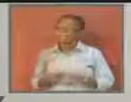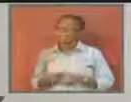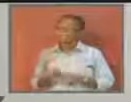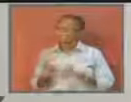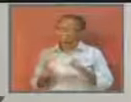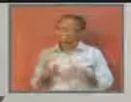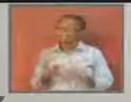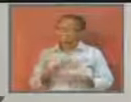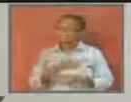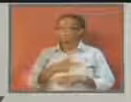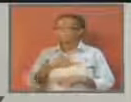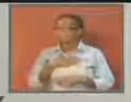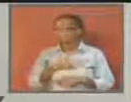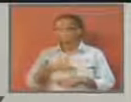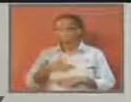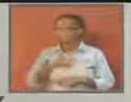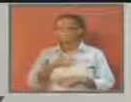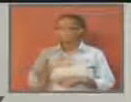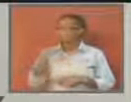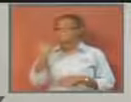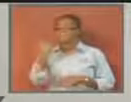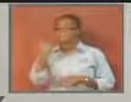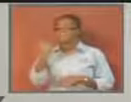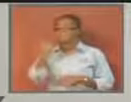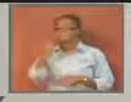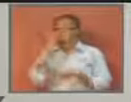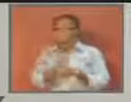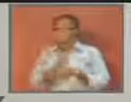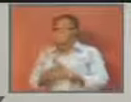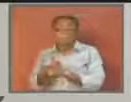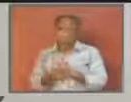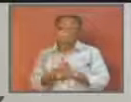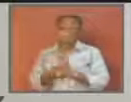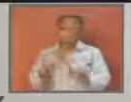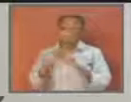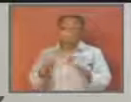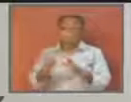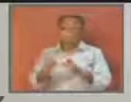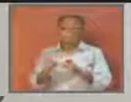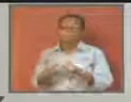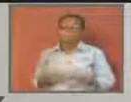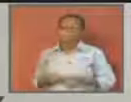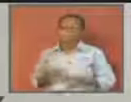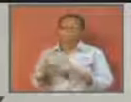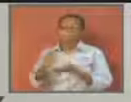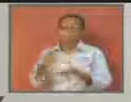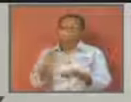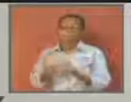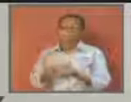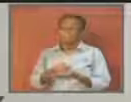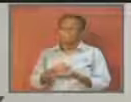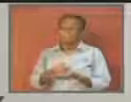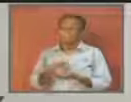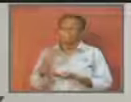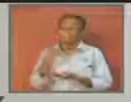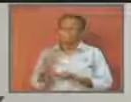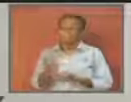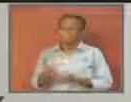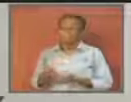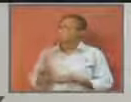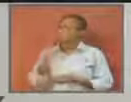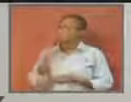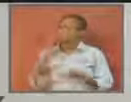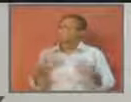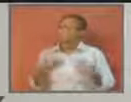the center where you are supposed to present at to get your vaccine, and to ensure that you don't, out